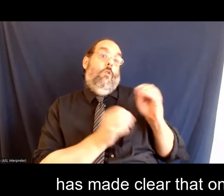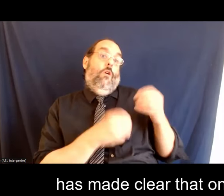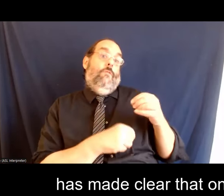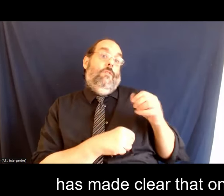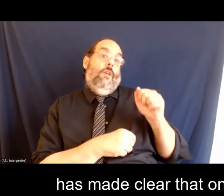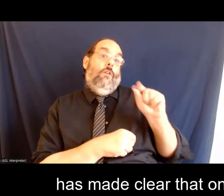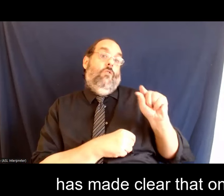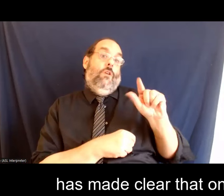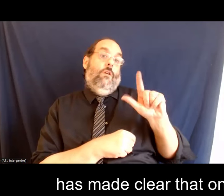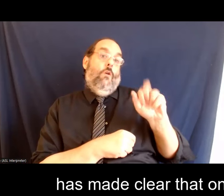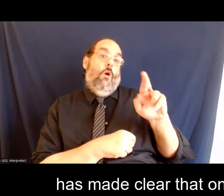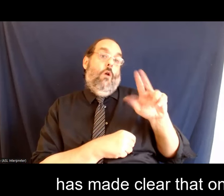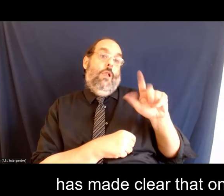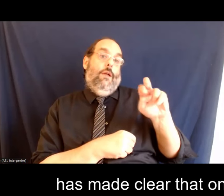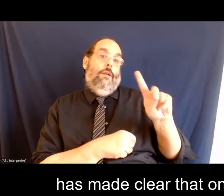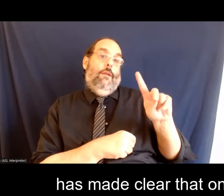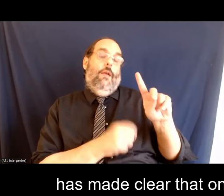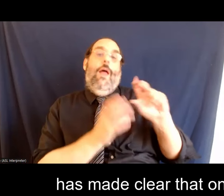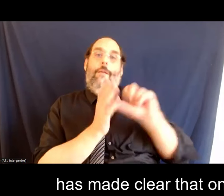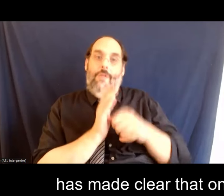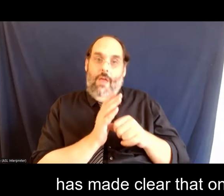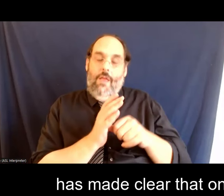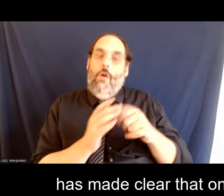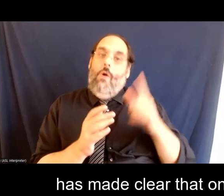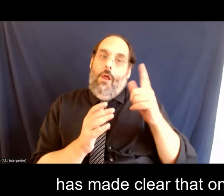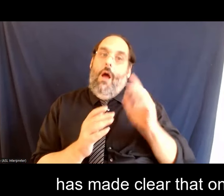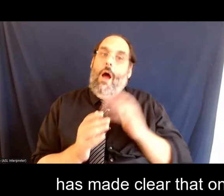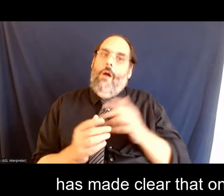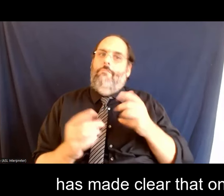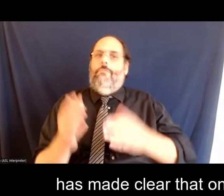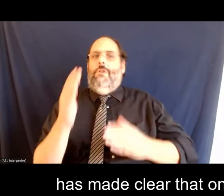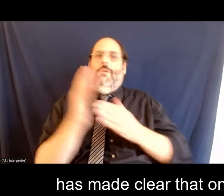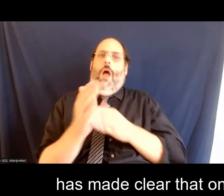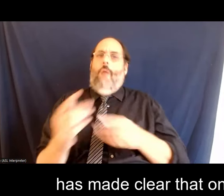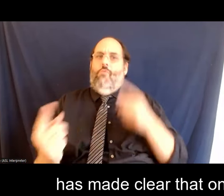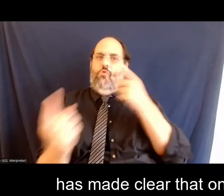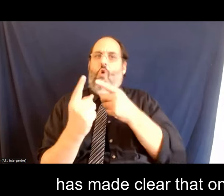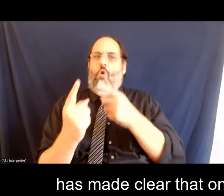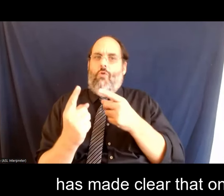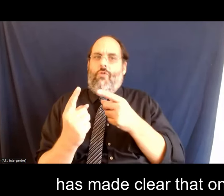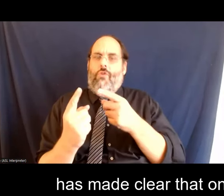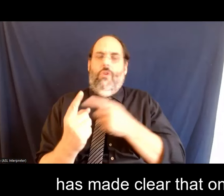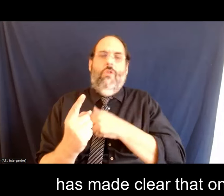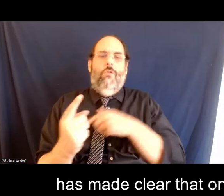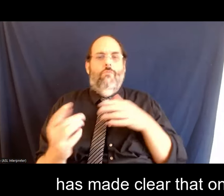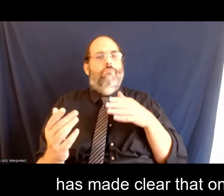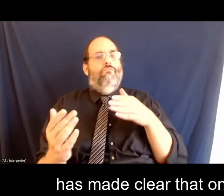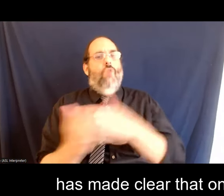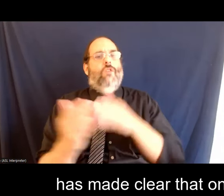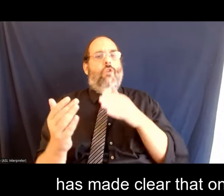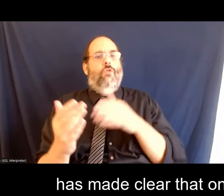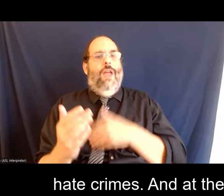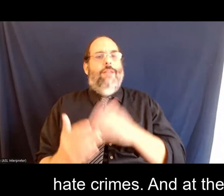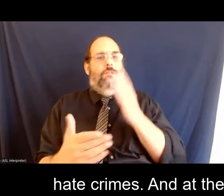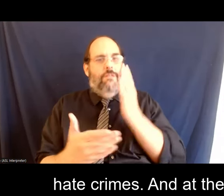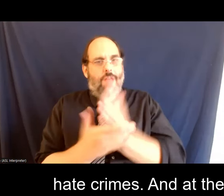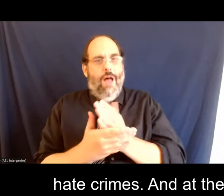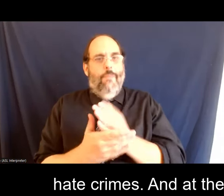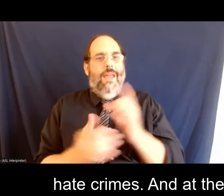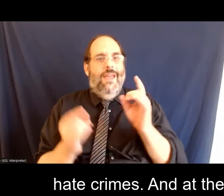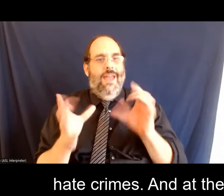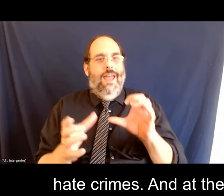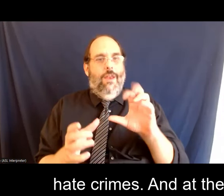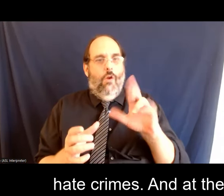Garland has made clear that one of the department's top priorities is the prosecution and prevention of hate